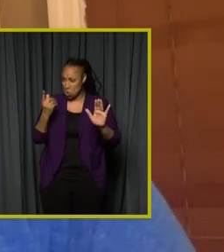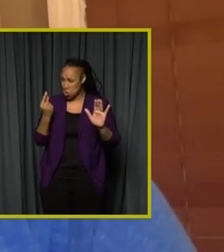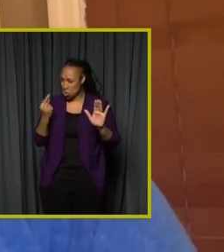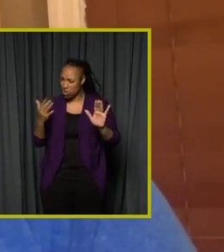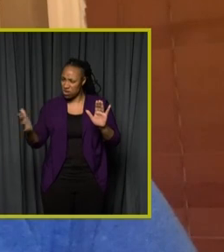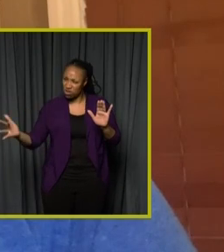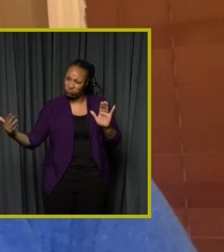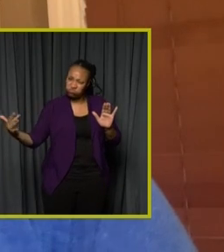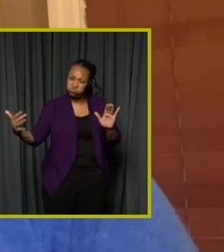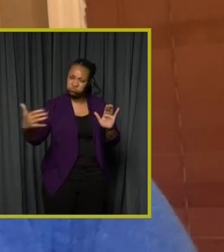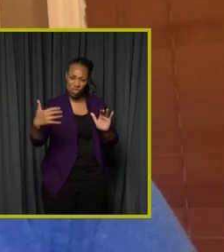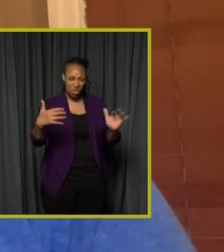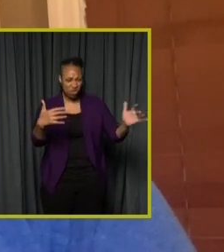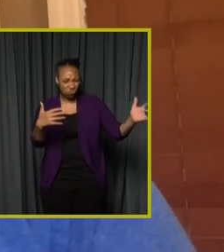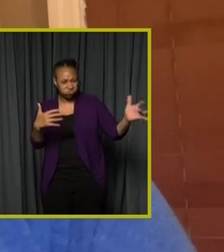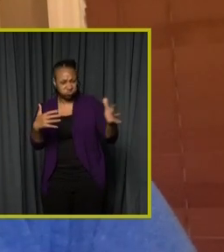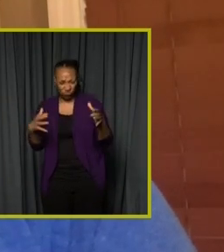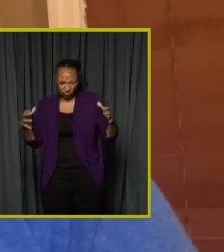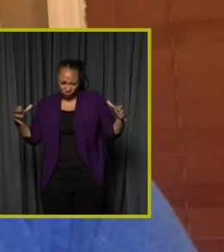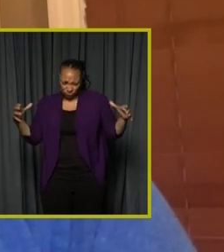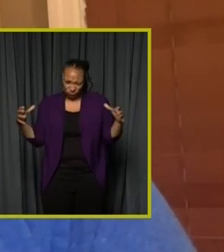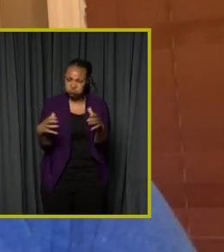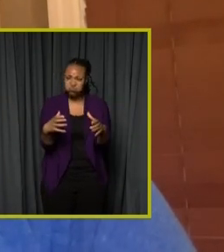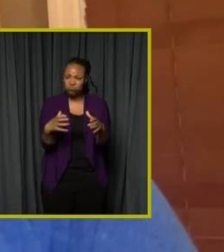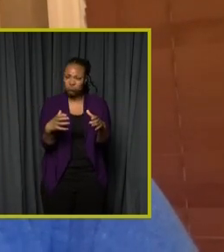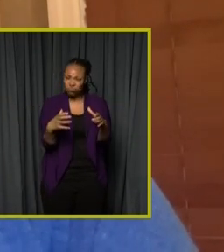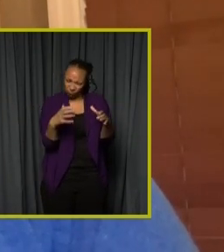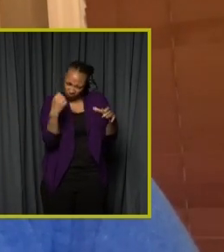was assassinated in Memphis, Tennessee,